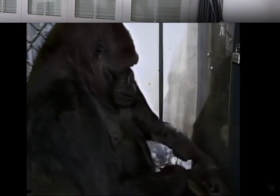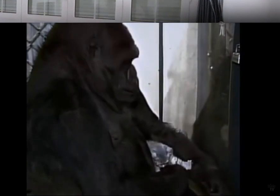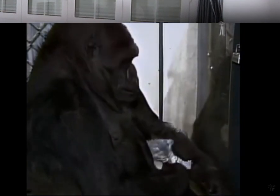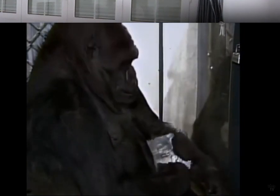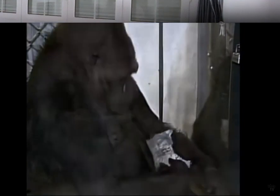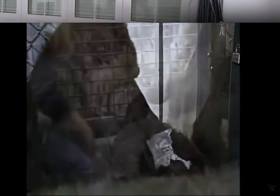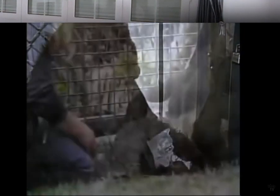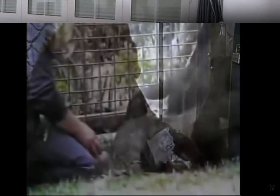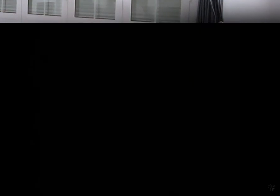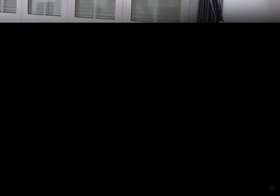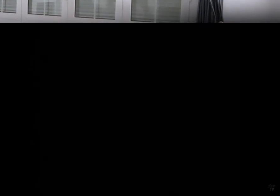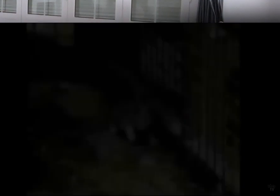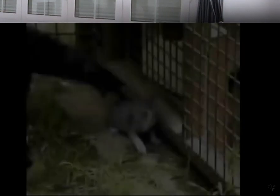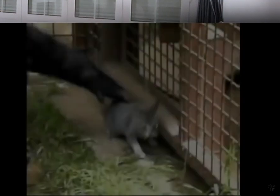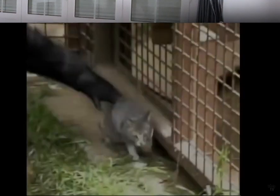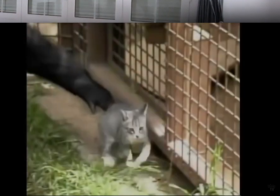hours playing together.